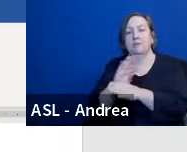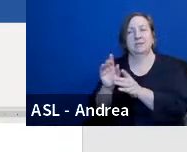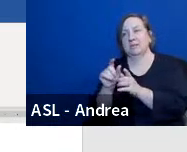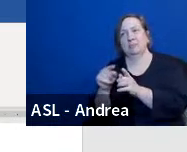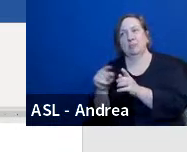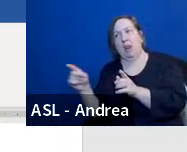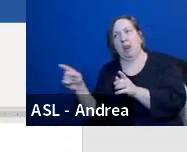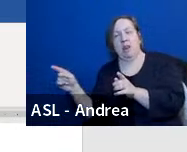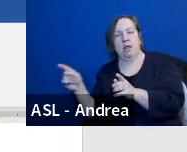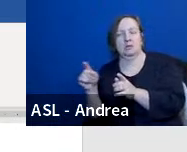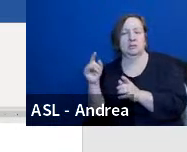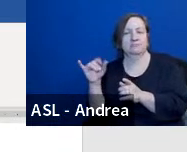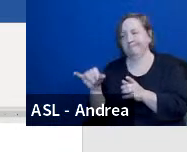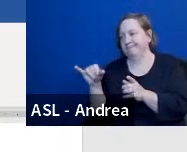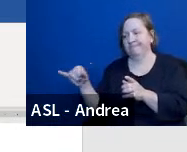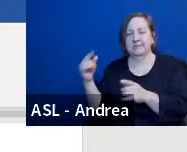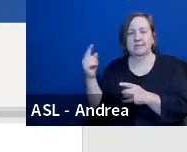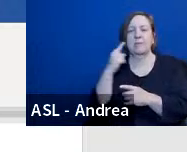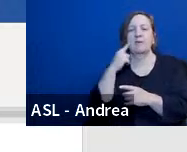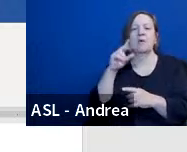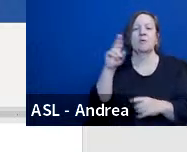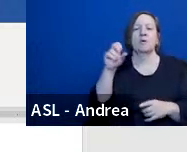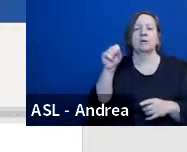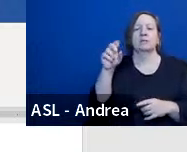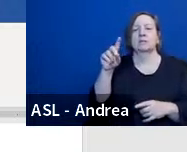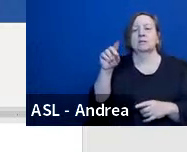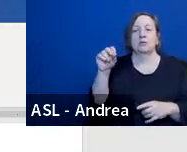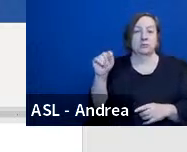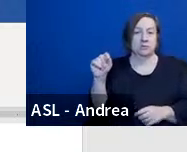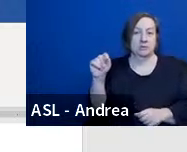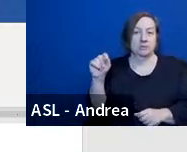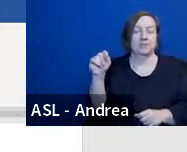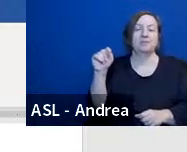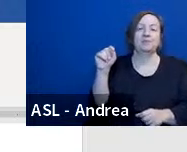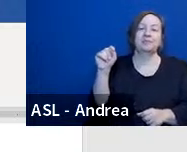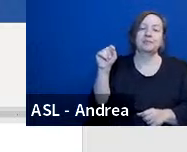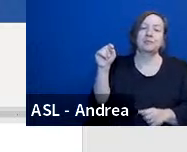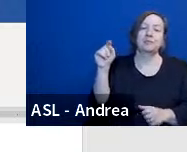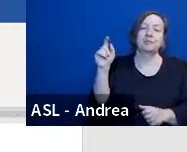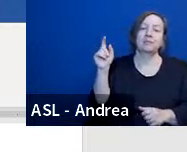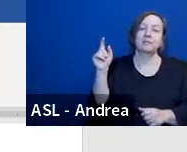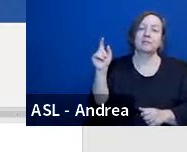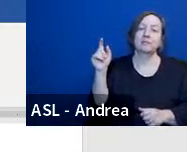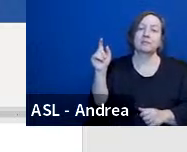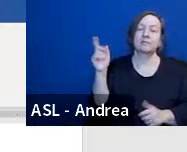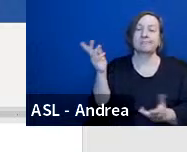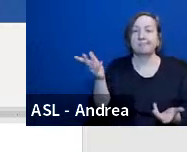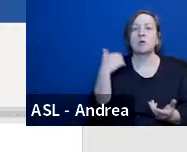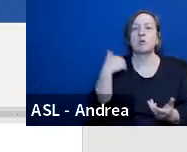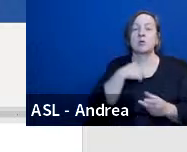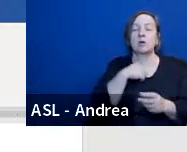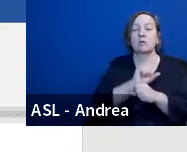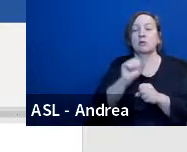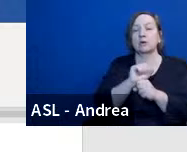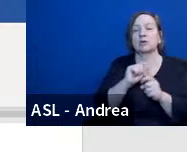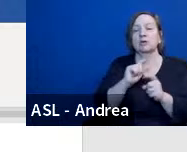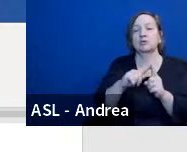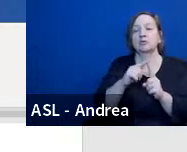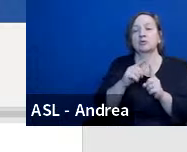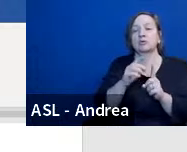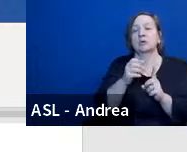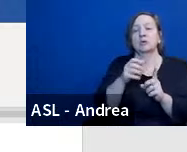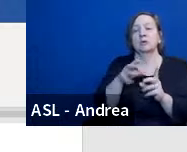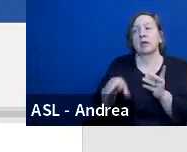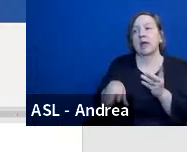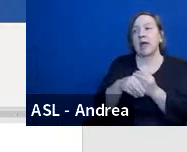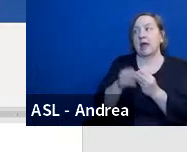it, but anyway, for the US DOT. And so we are working to extend an offer for her